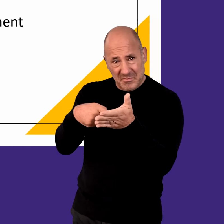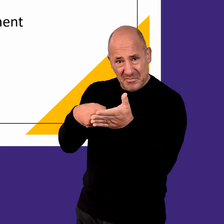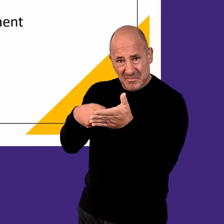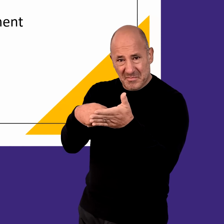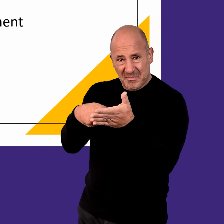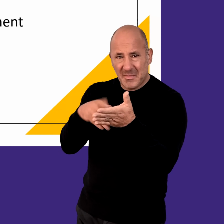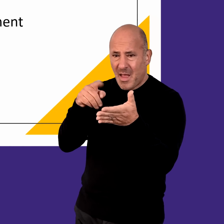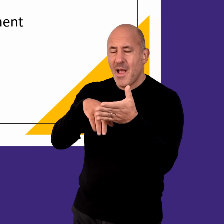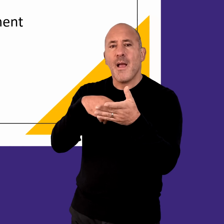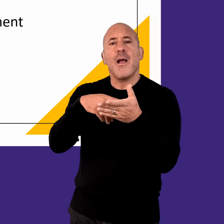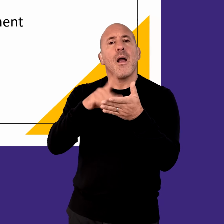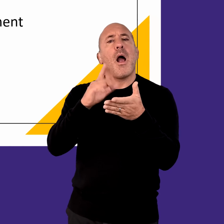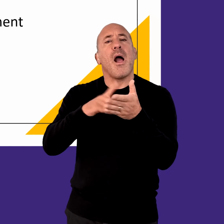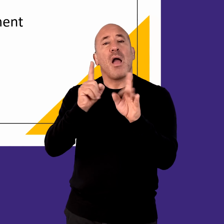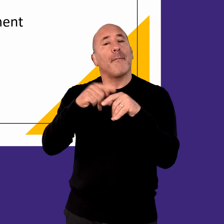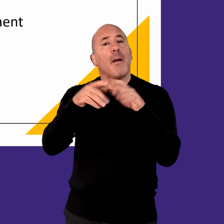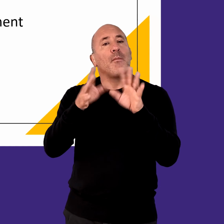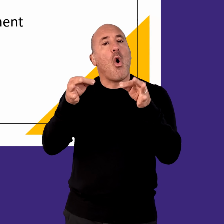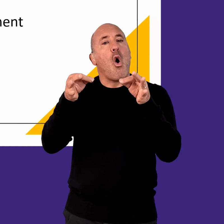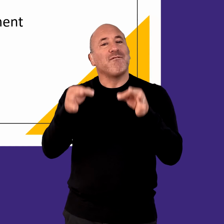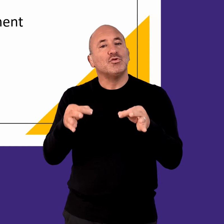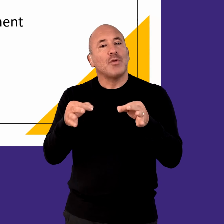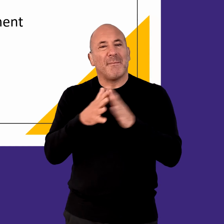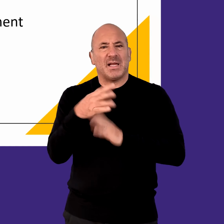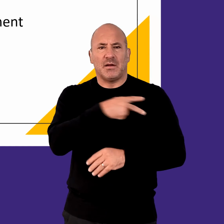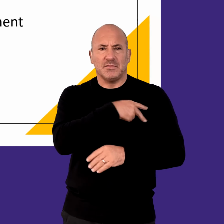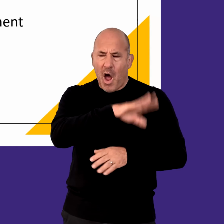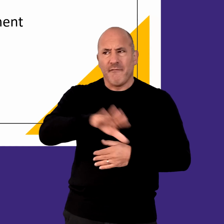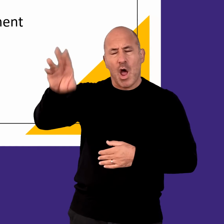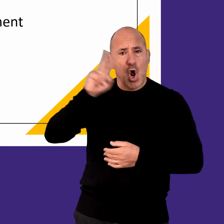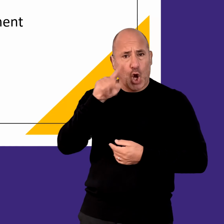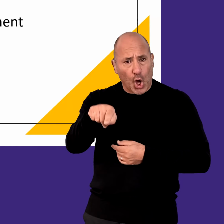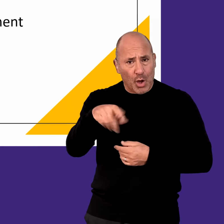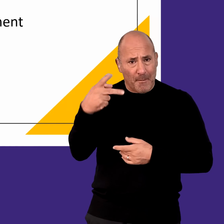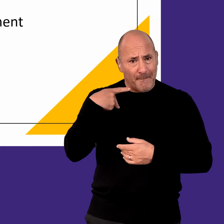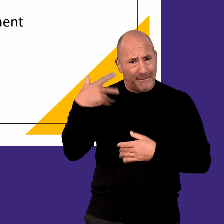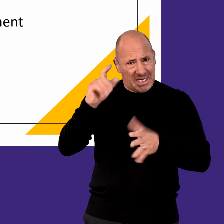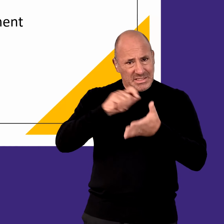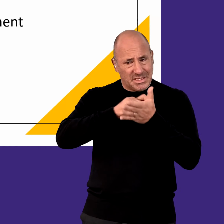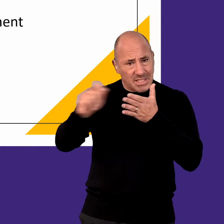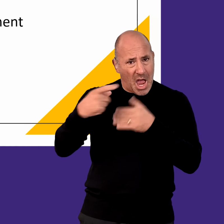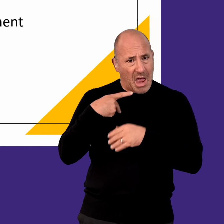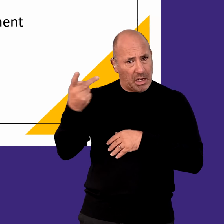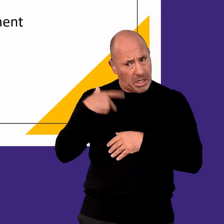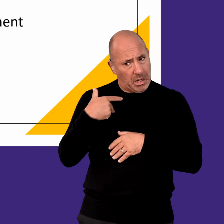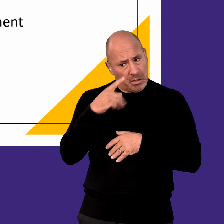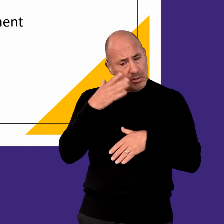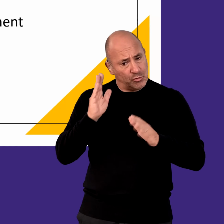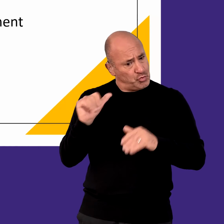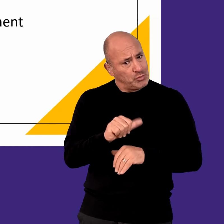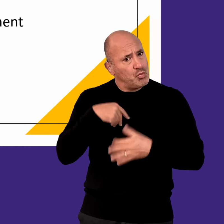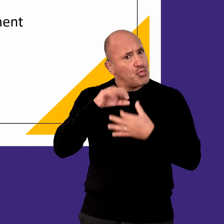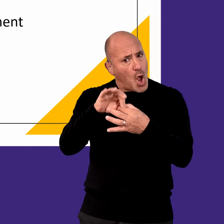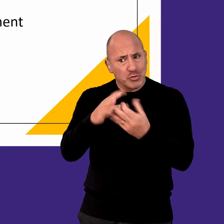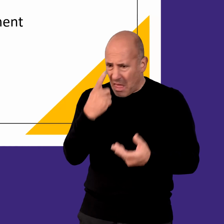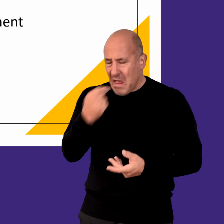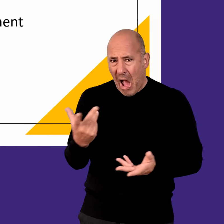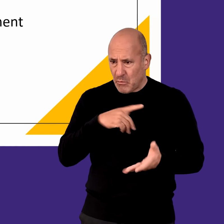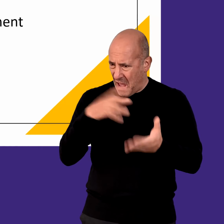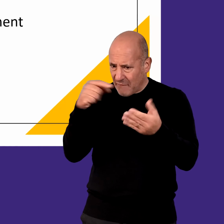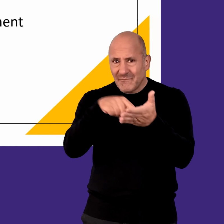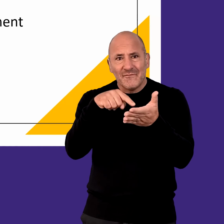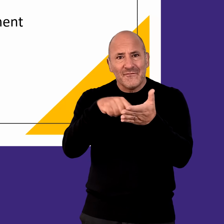way. But what it does is it makes it official. It gives staff something to point at, and it gives everyone in